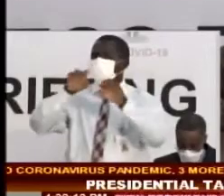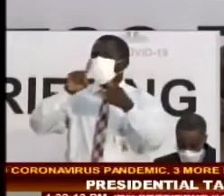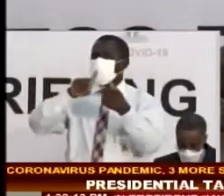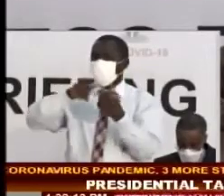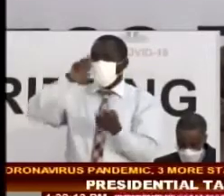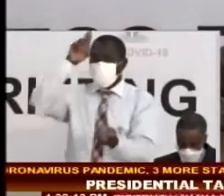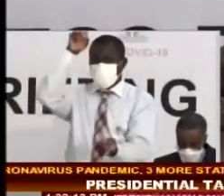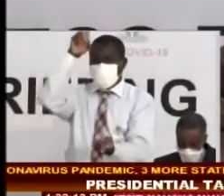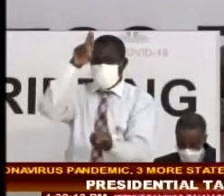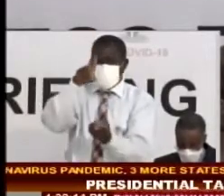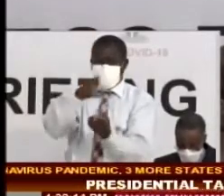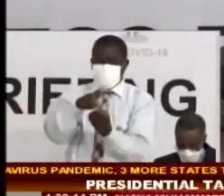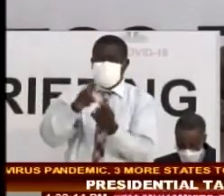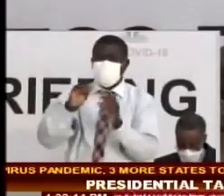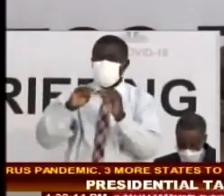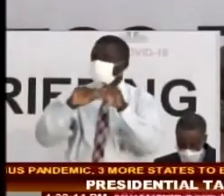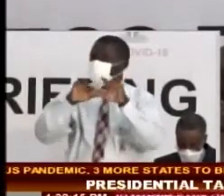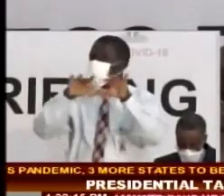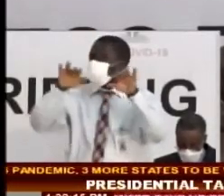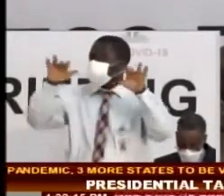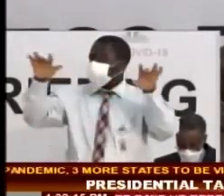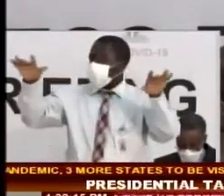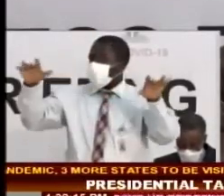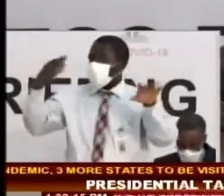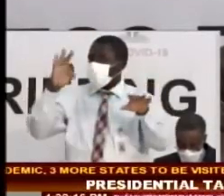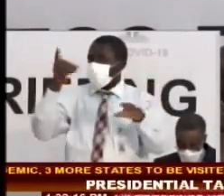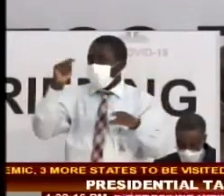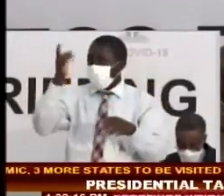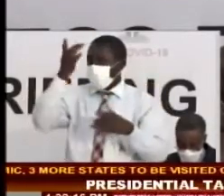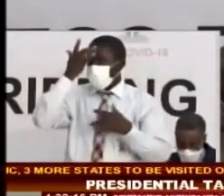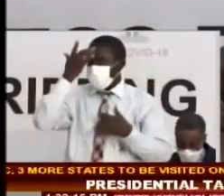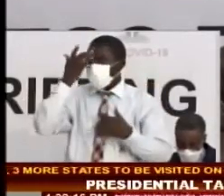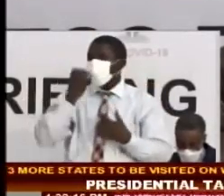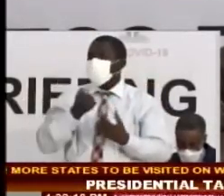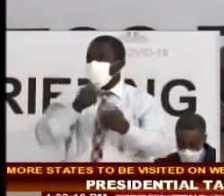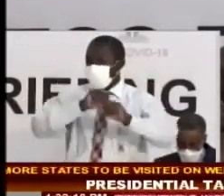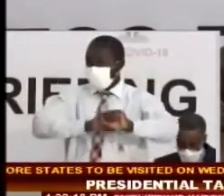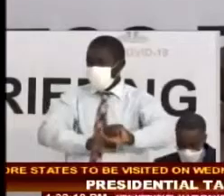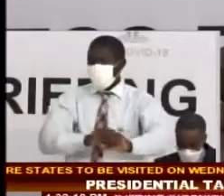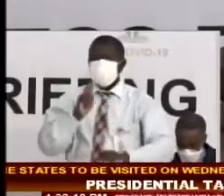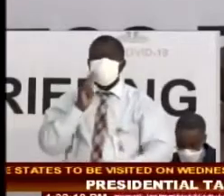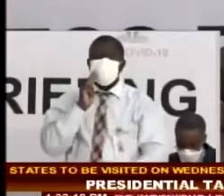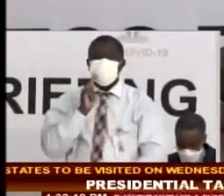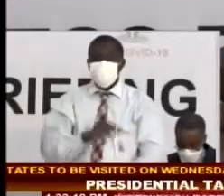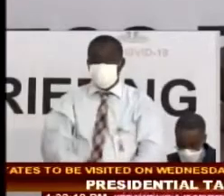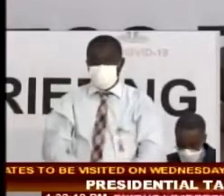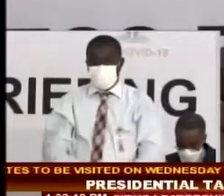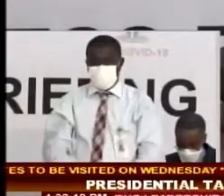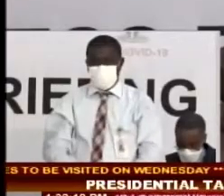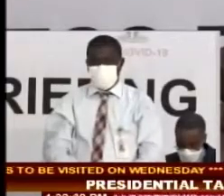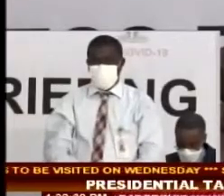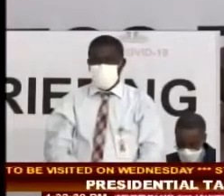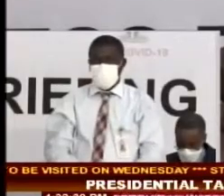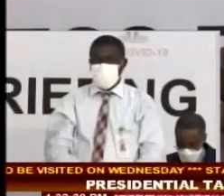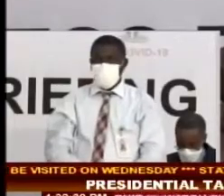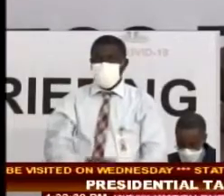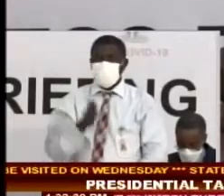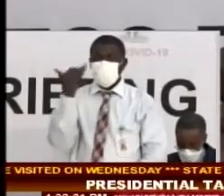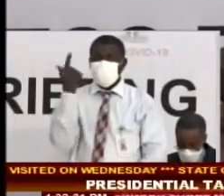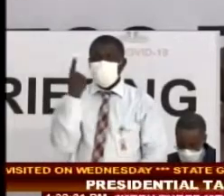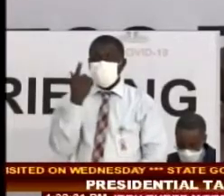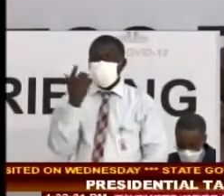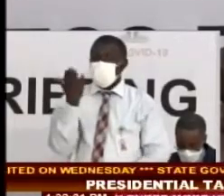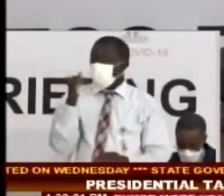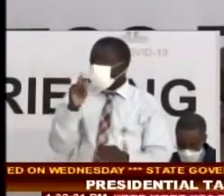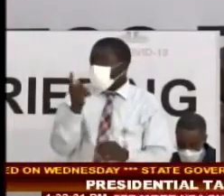disease and protect Nigerians. By the way, you must ignore